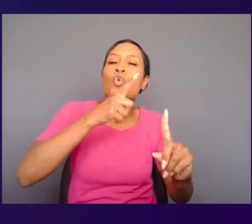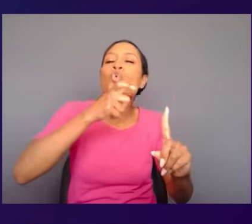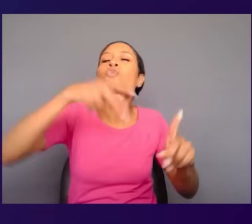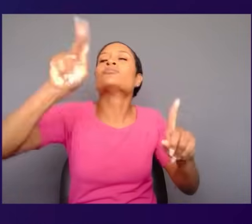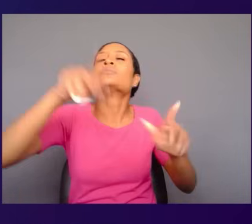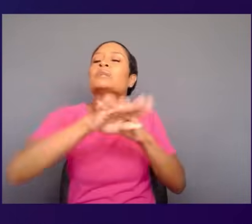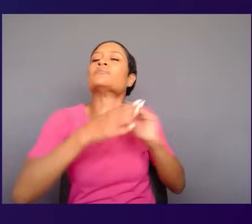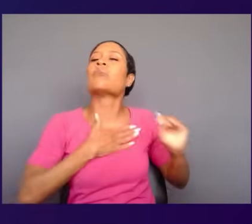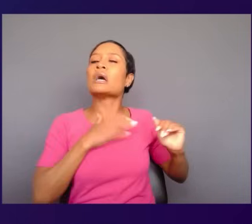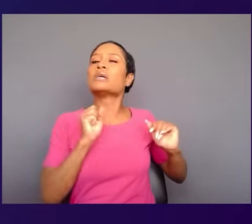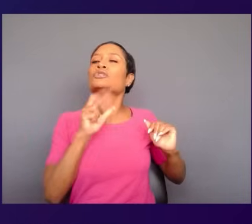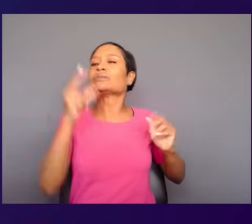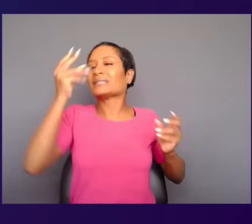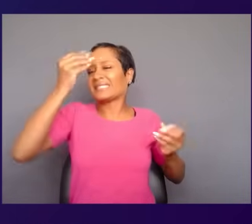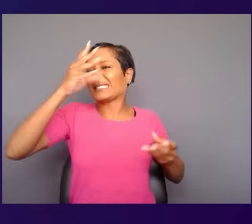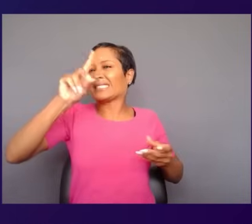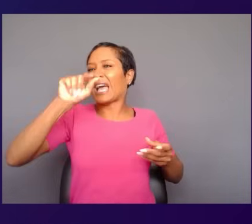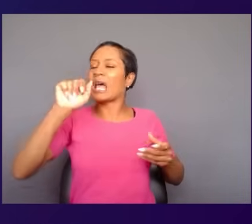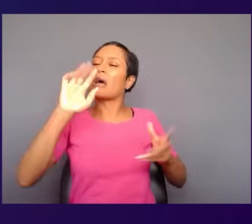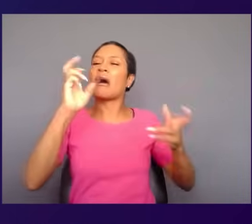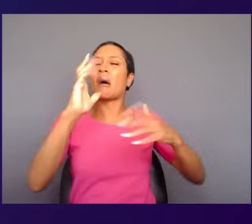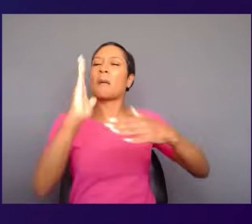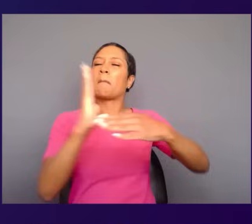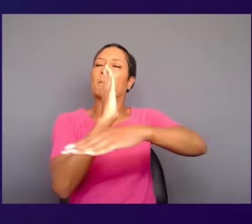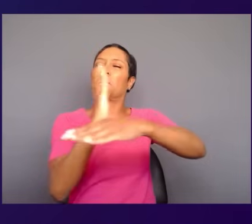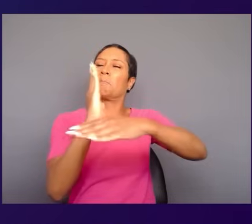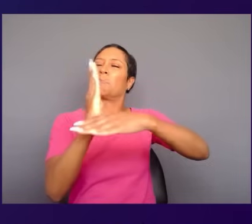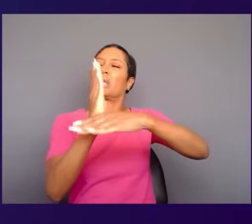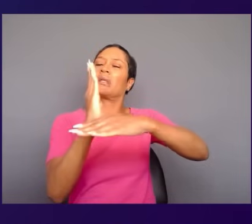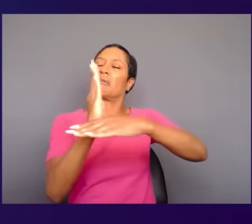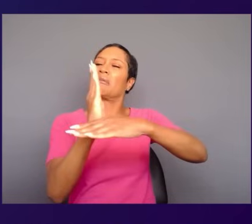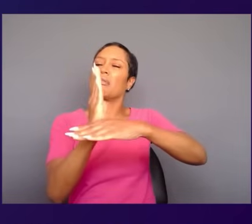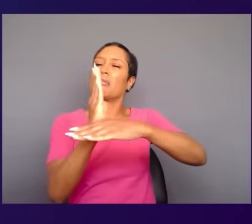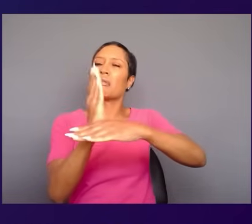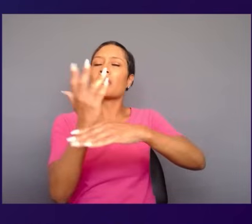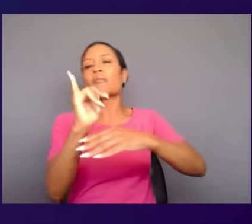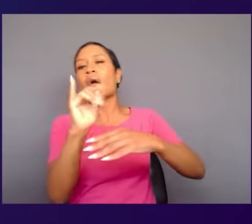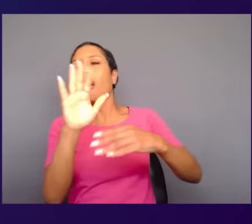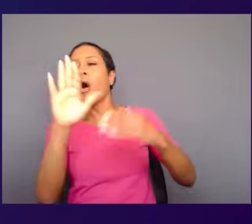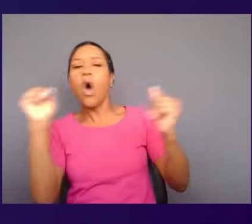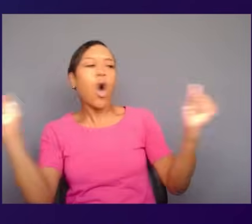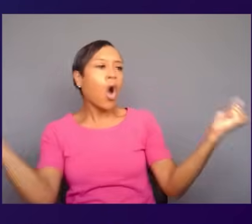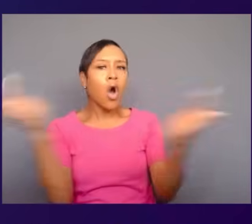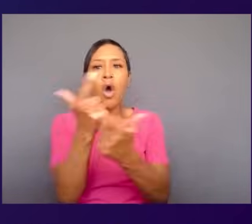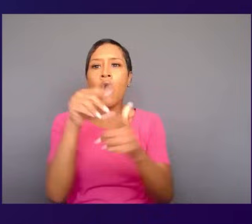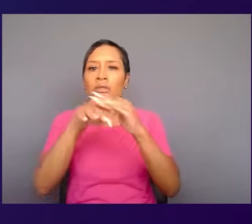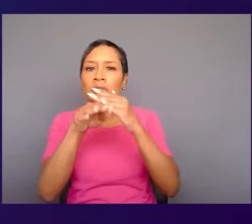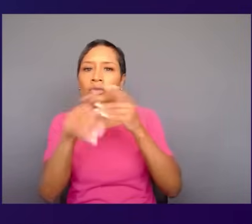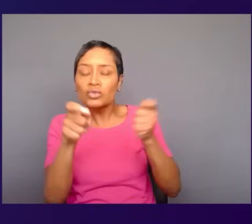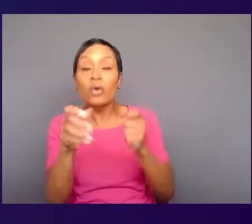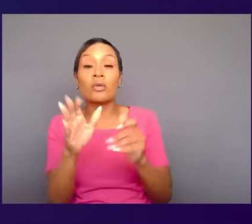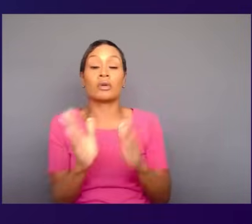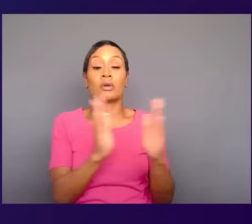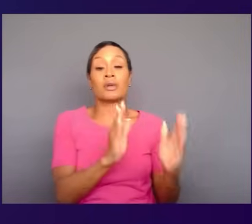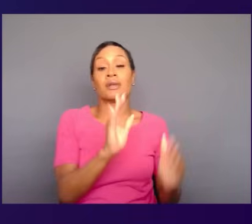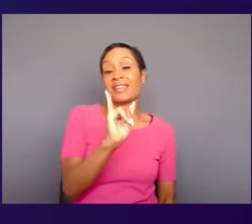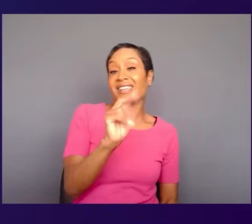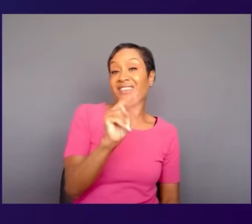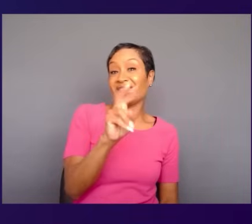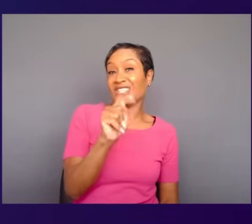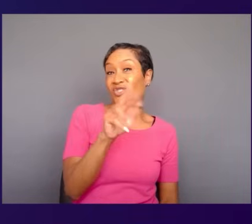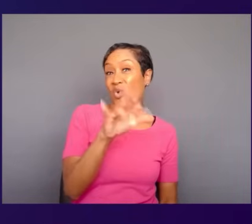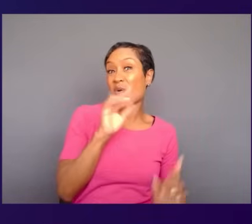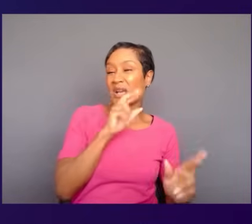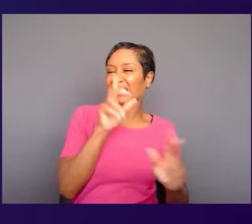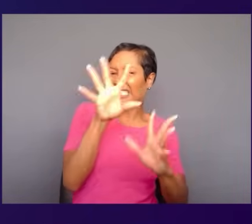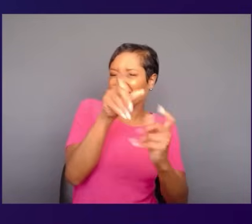data. That's somewhere in the middle. It's going to look at all of the access control for all of your buckets, where inventory reports are going to get down to the level of